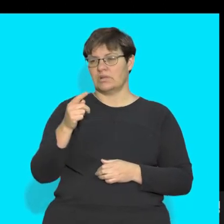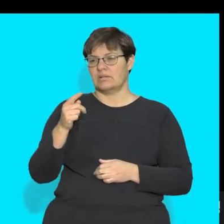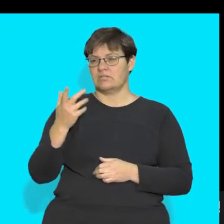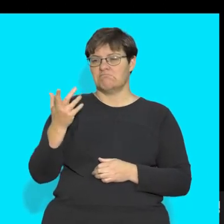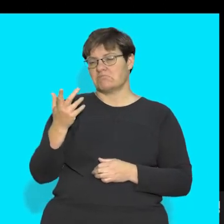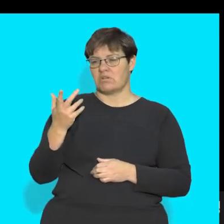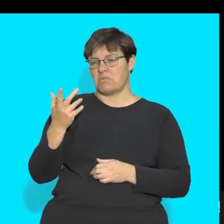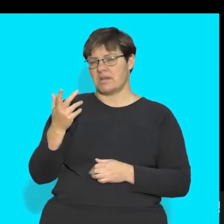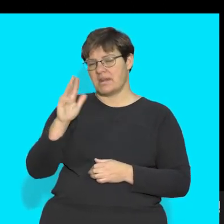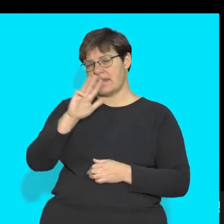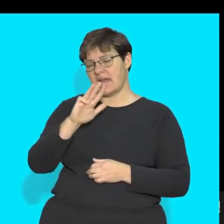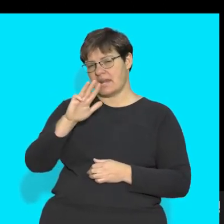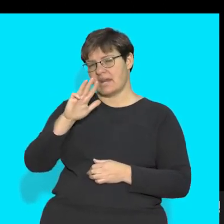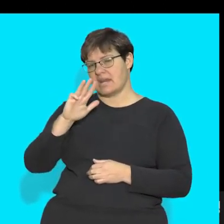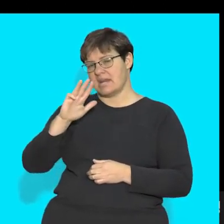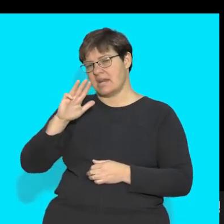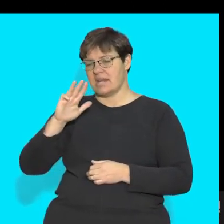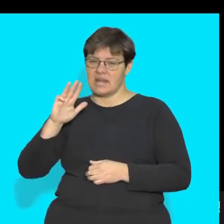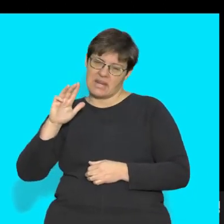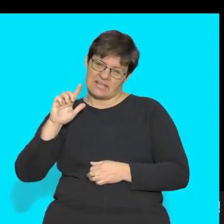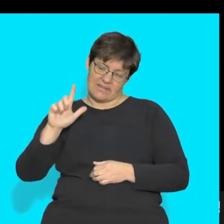decimal places, so